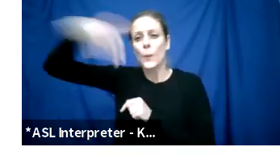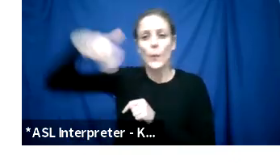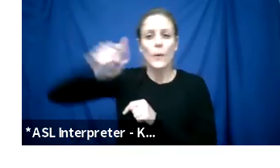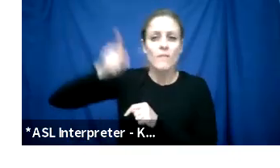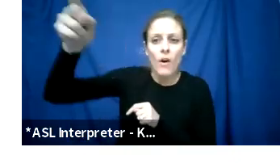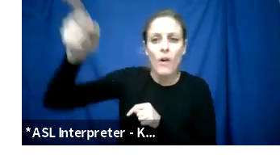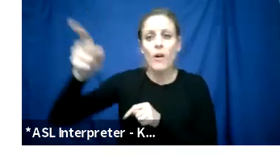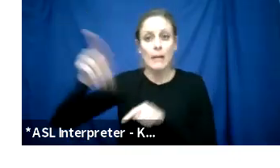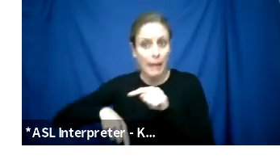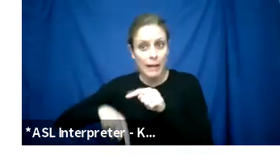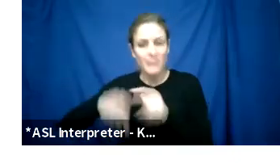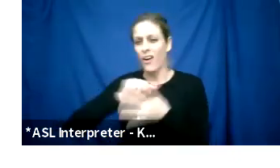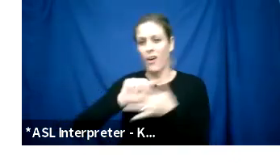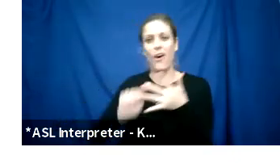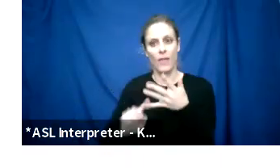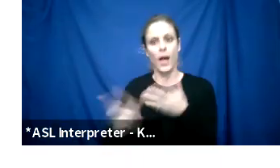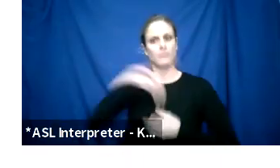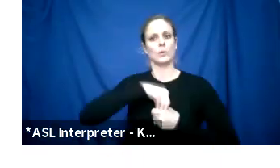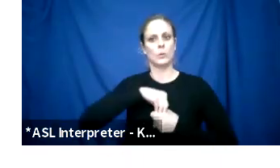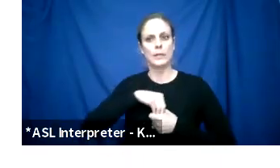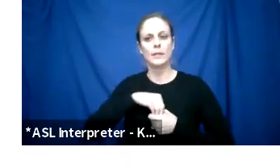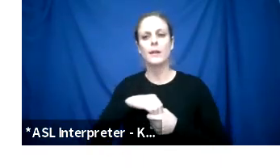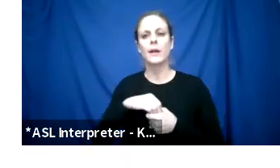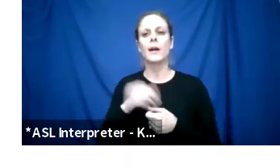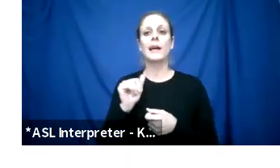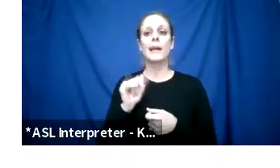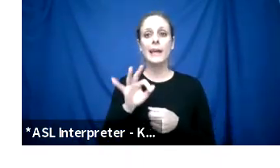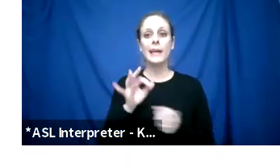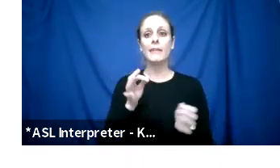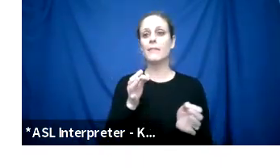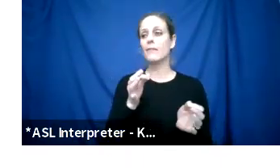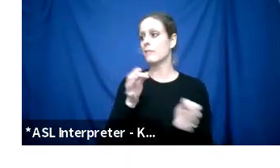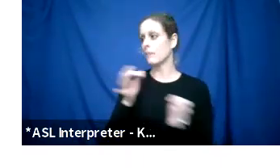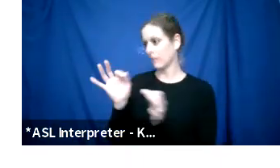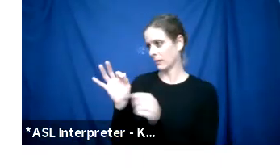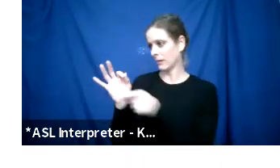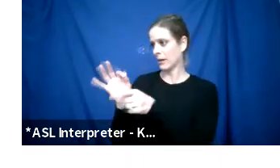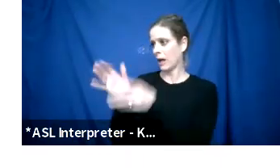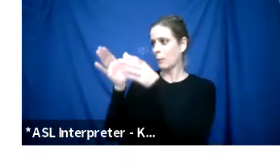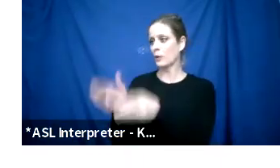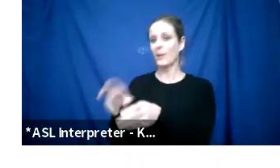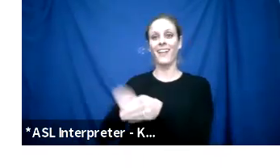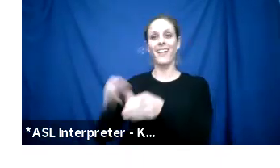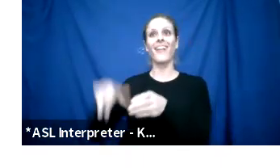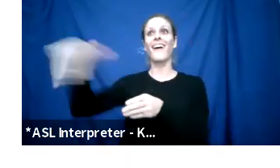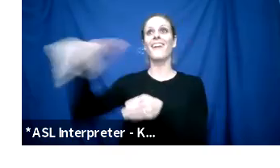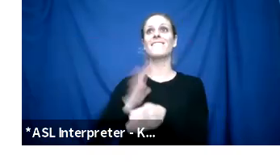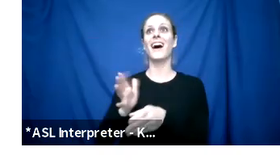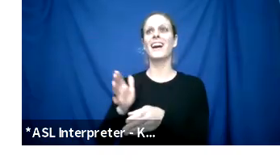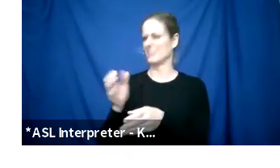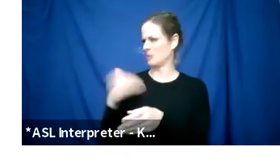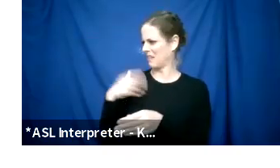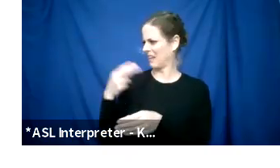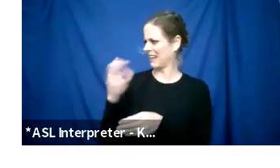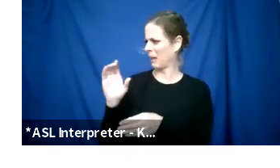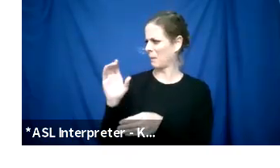Um, it's always easy to judge people when you see them getting out of an accessible space that they don't really need it. But just like I was just sharing